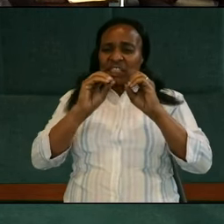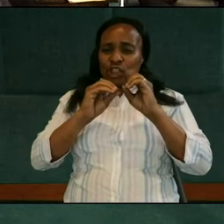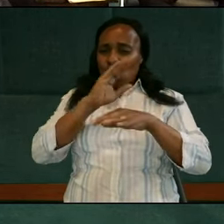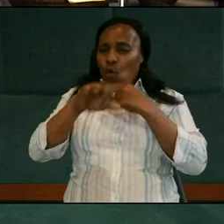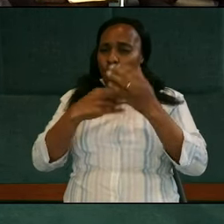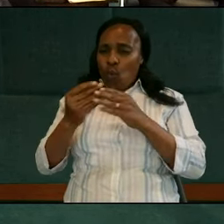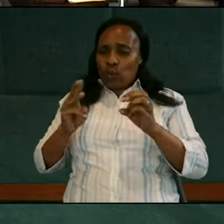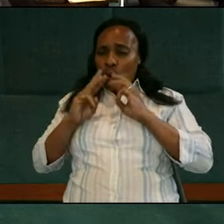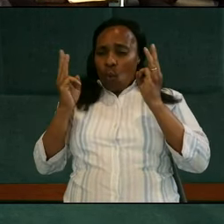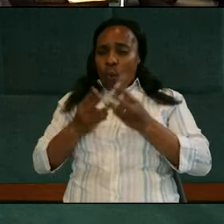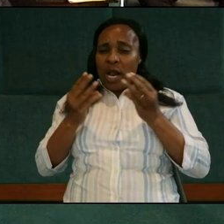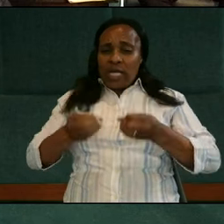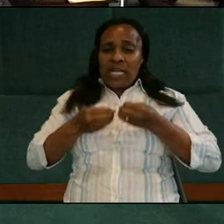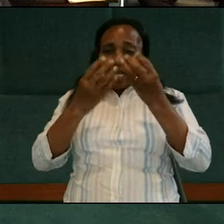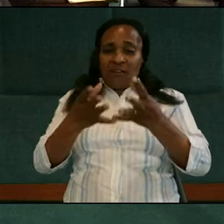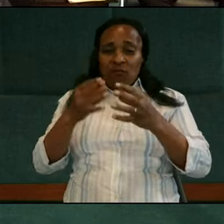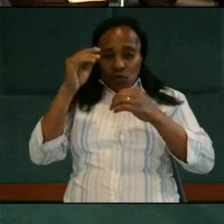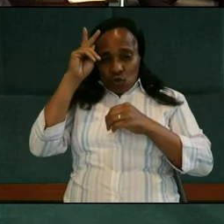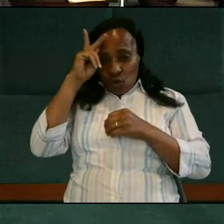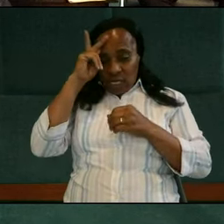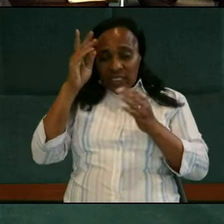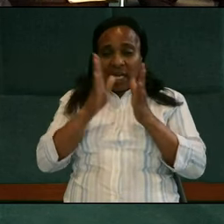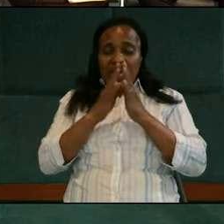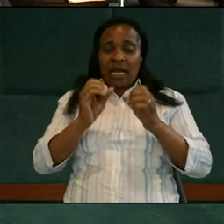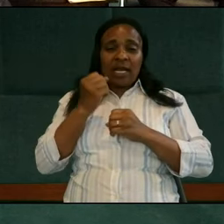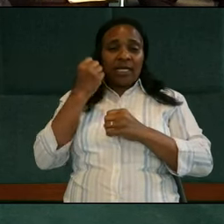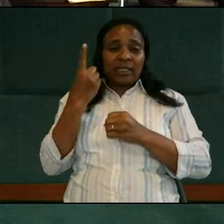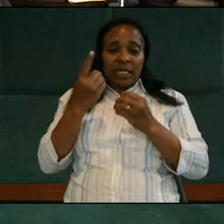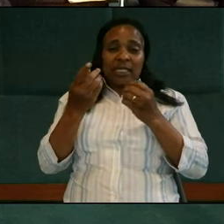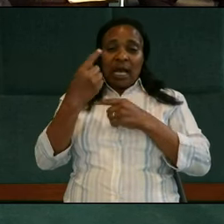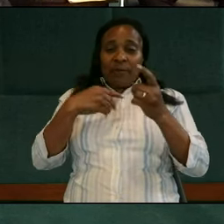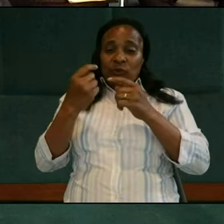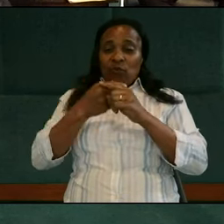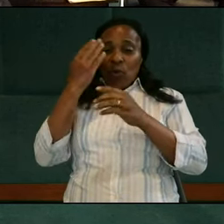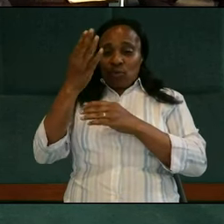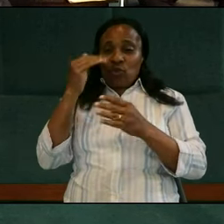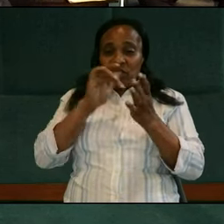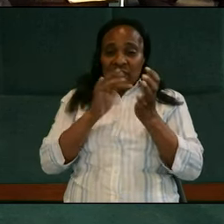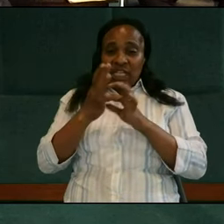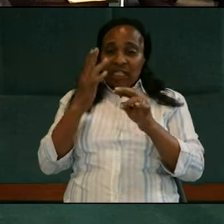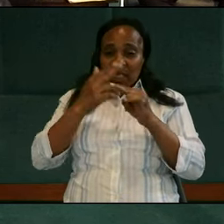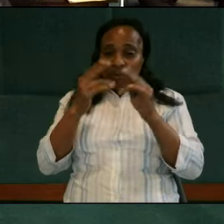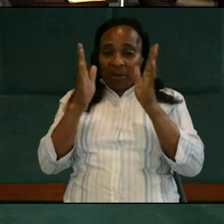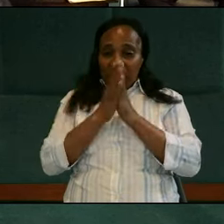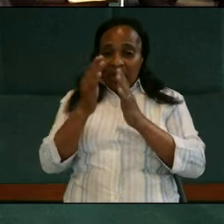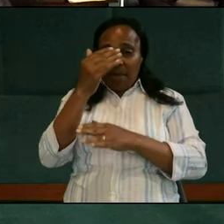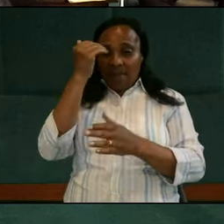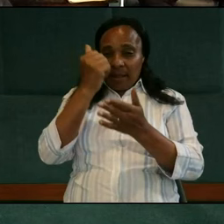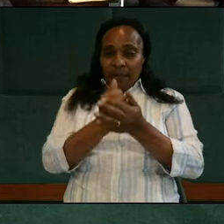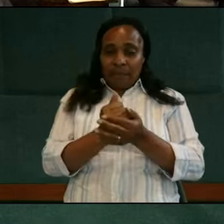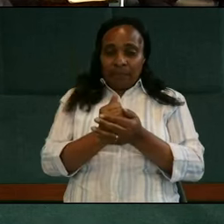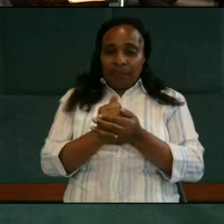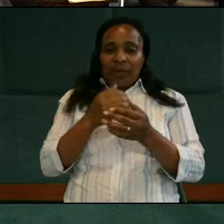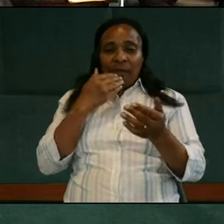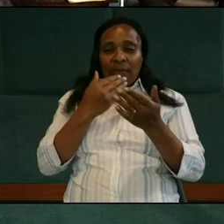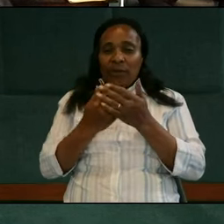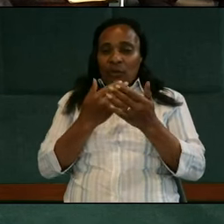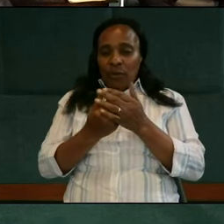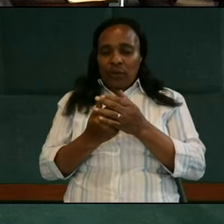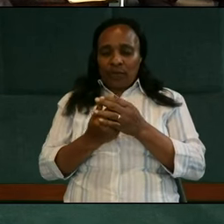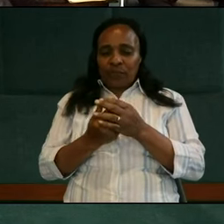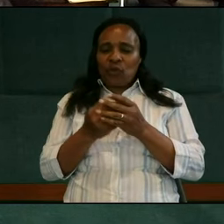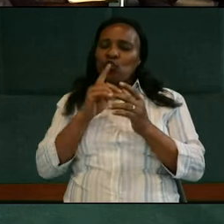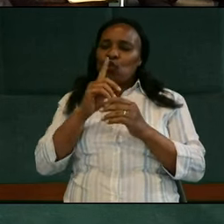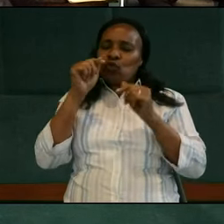the world, please give us knowledge and understanding that comes from you. In Jesus' name I pray. Amen. Amen. Thank you, Barbara.